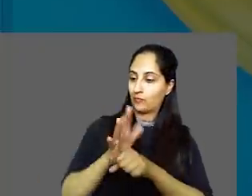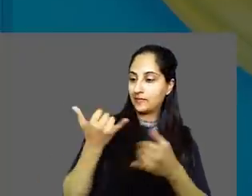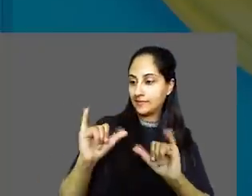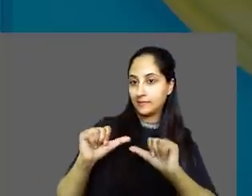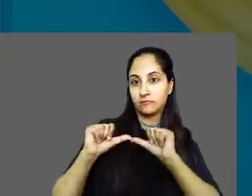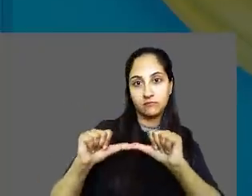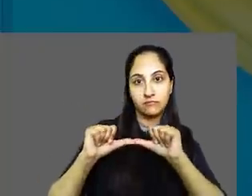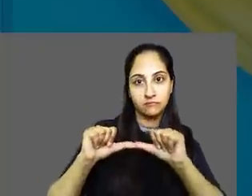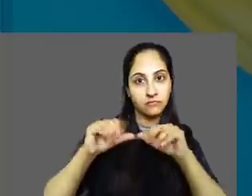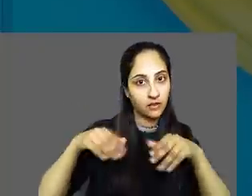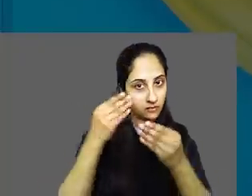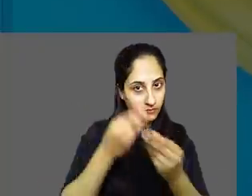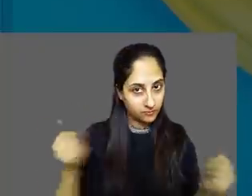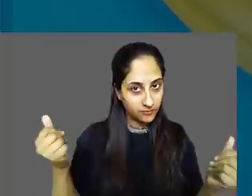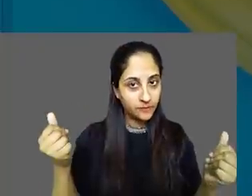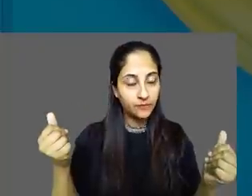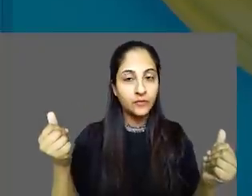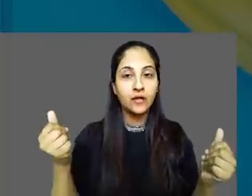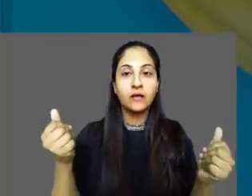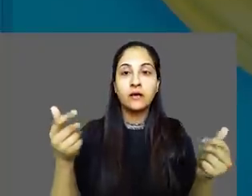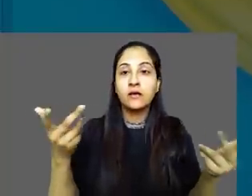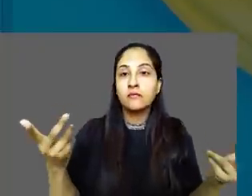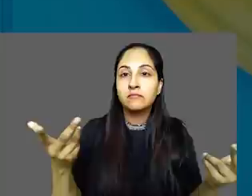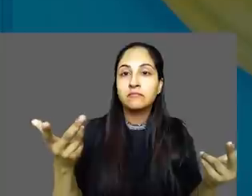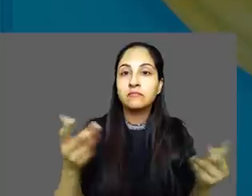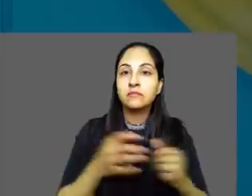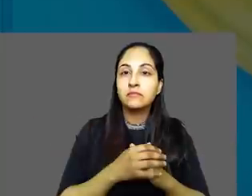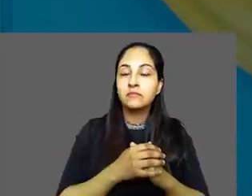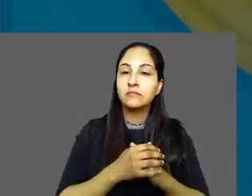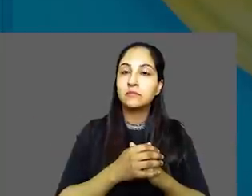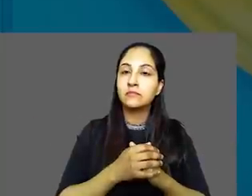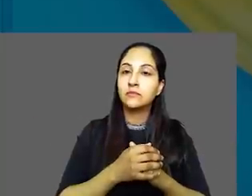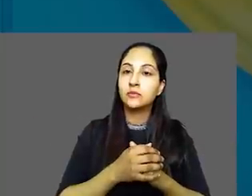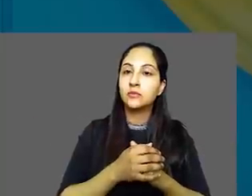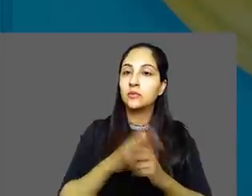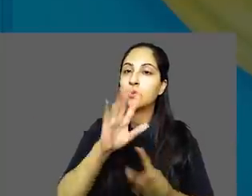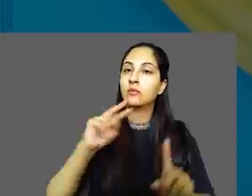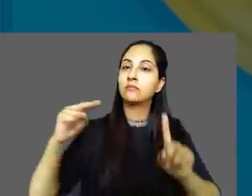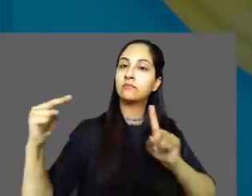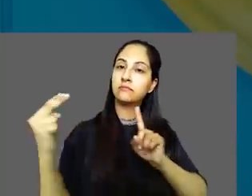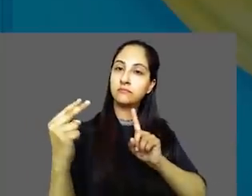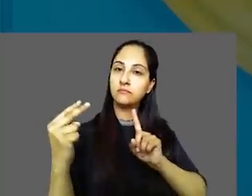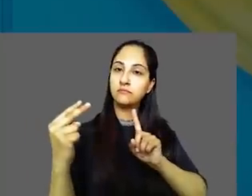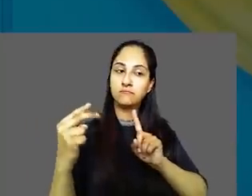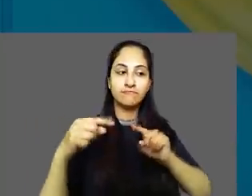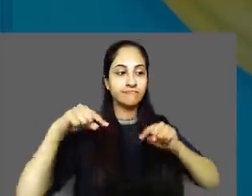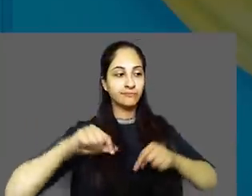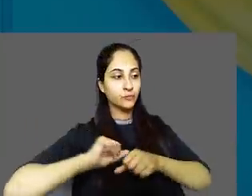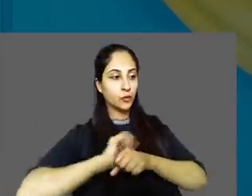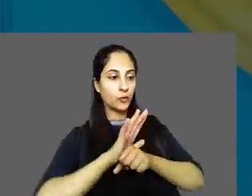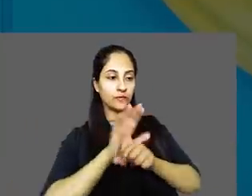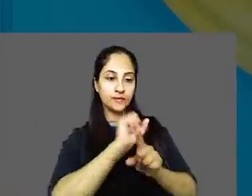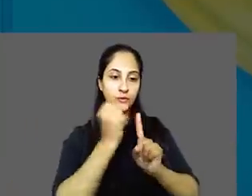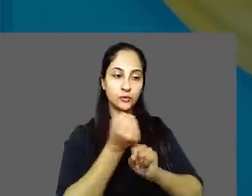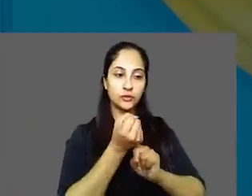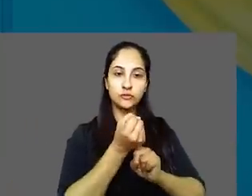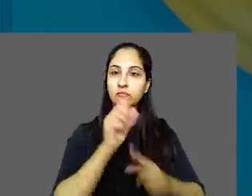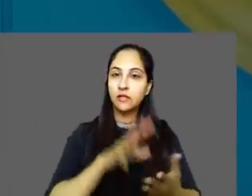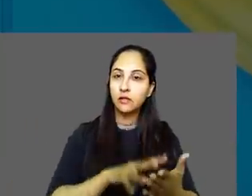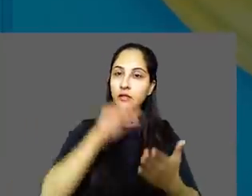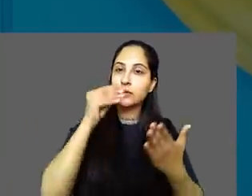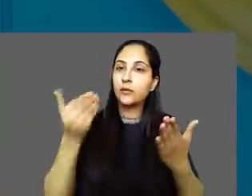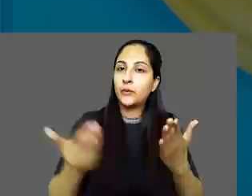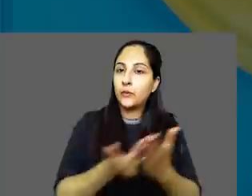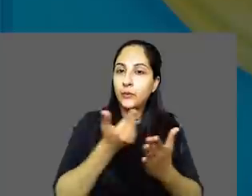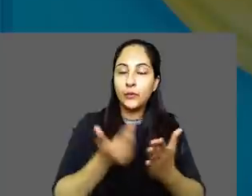thing is not over. But if you were to kind of give me your preemptive or initial take on what lessons we've learned or what lessons we should be learning,